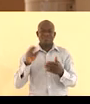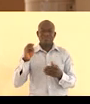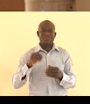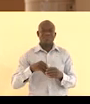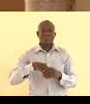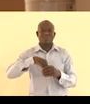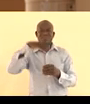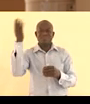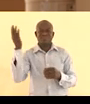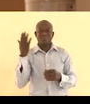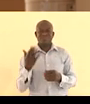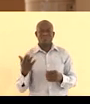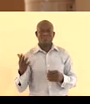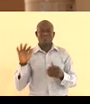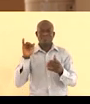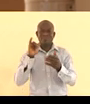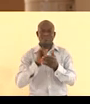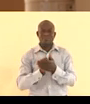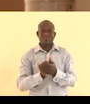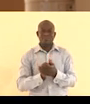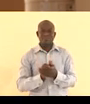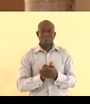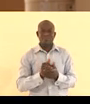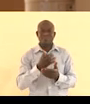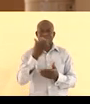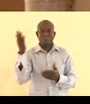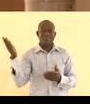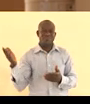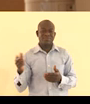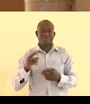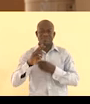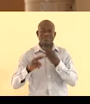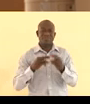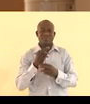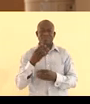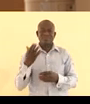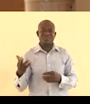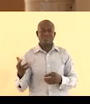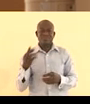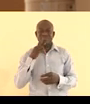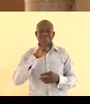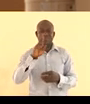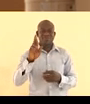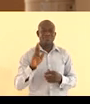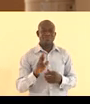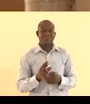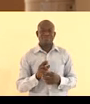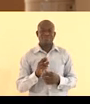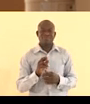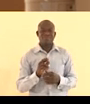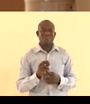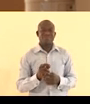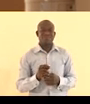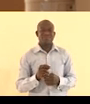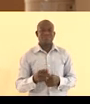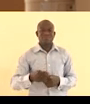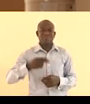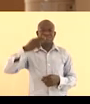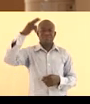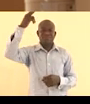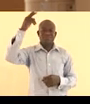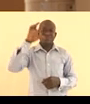these external gifts that Paul was talking to them about? Those external gifts that Paul was talking about were gifts,